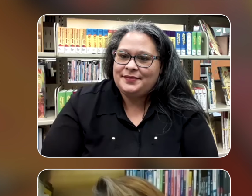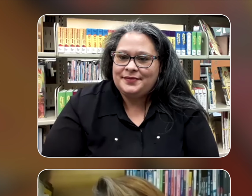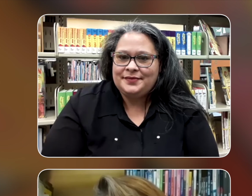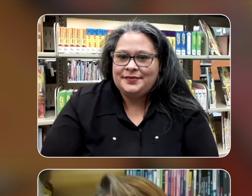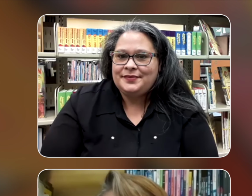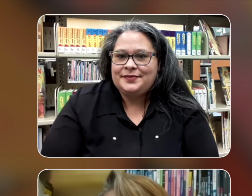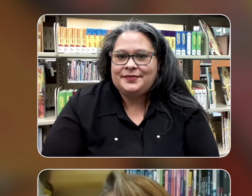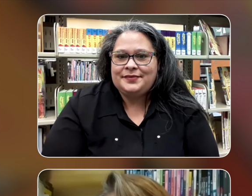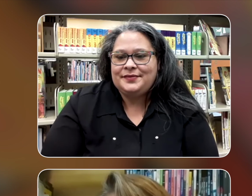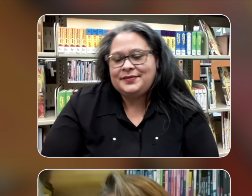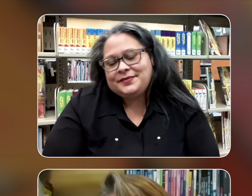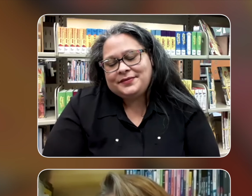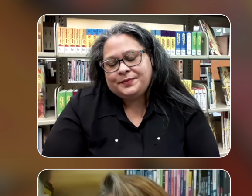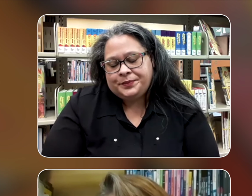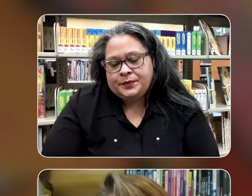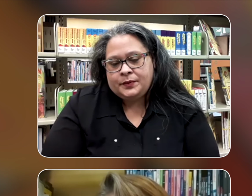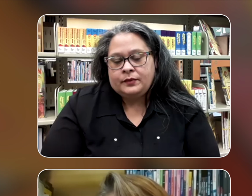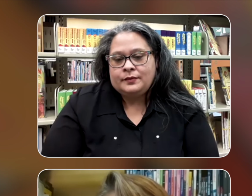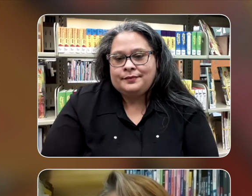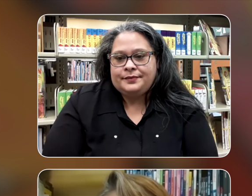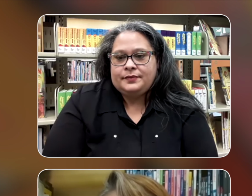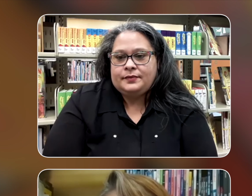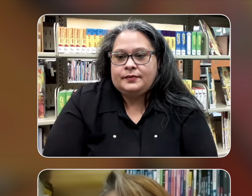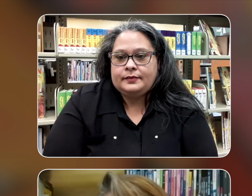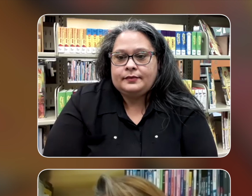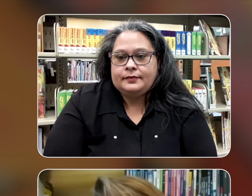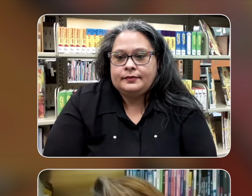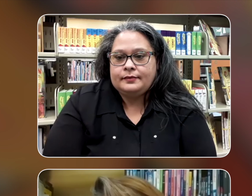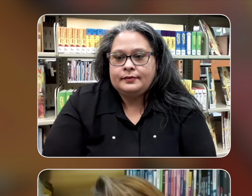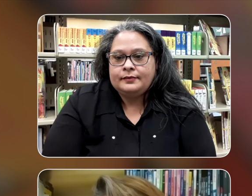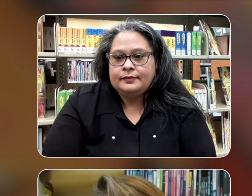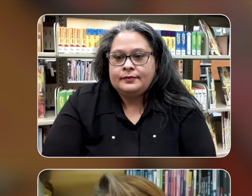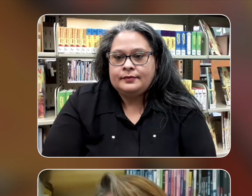letra de imprenta y en cursiva, pero no usarlas a la misma vez.